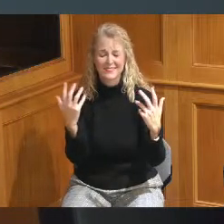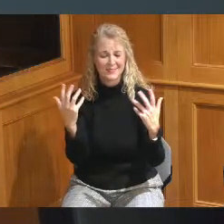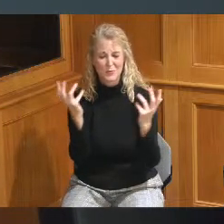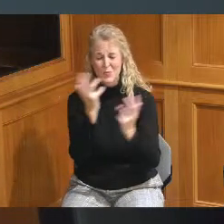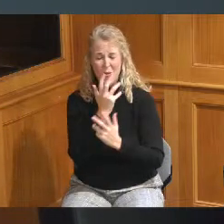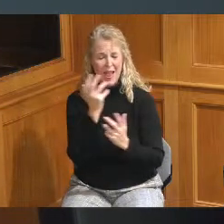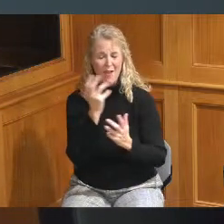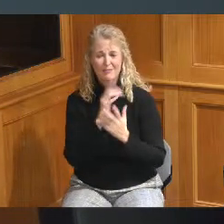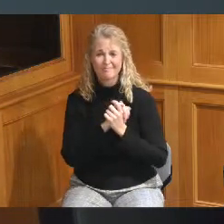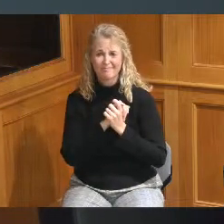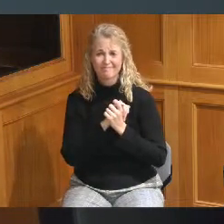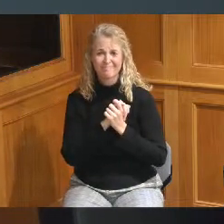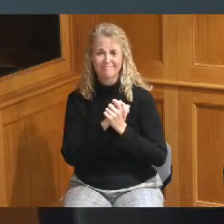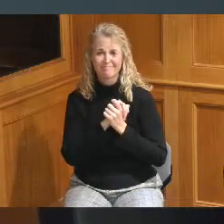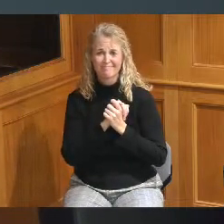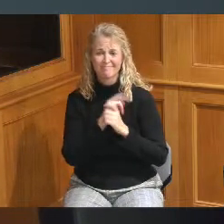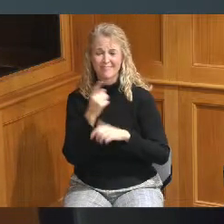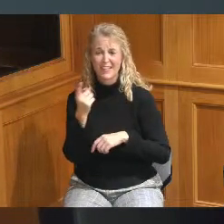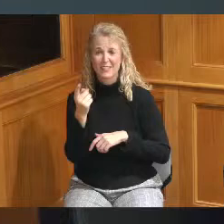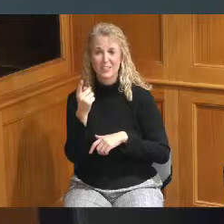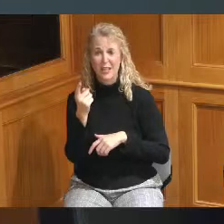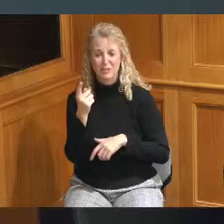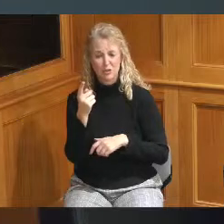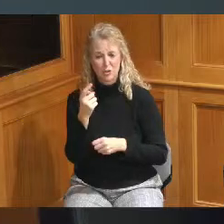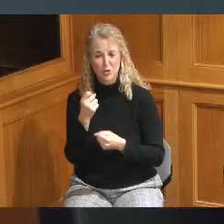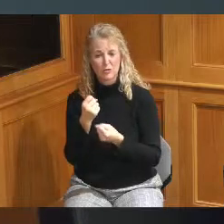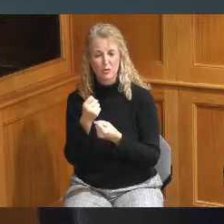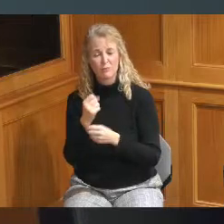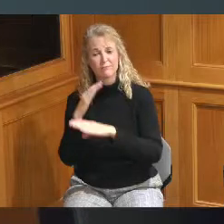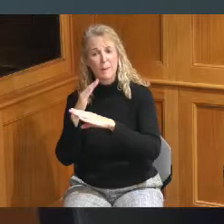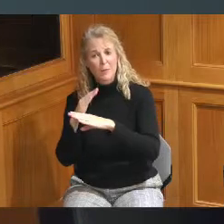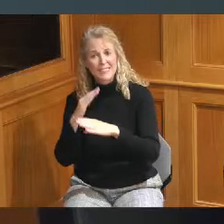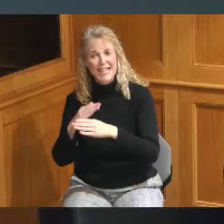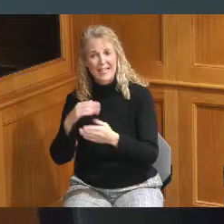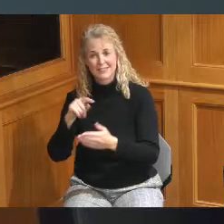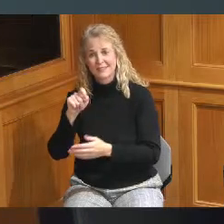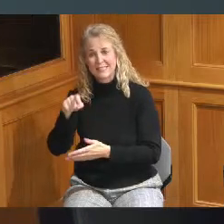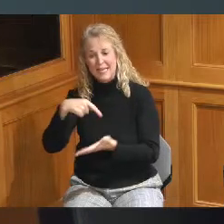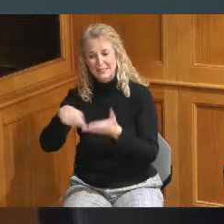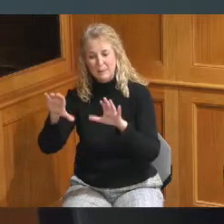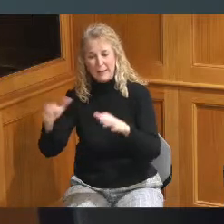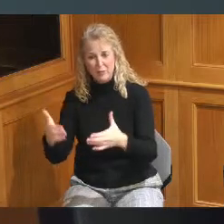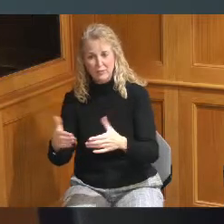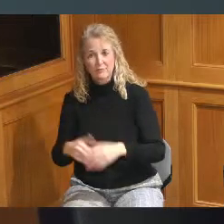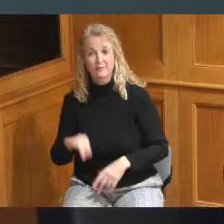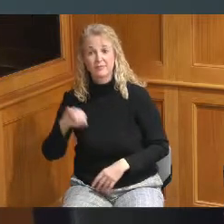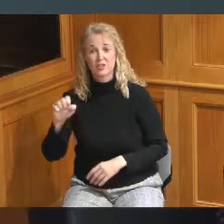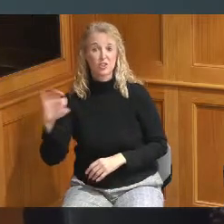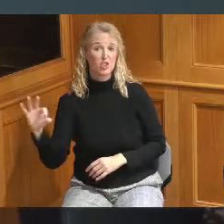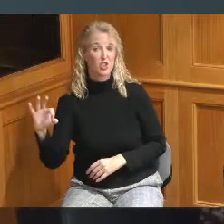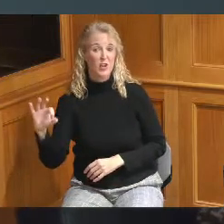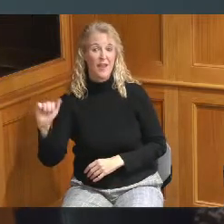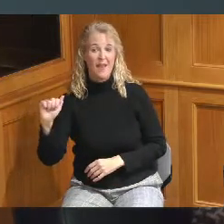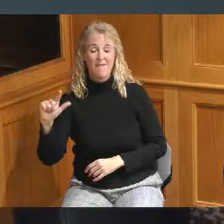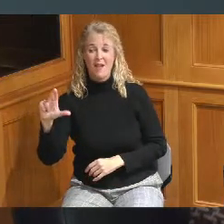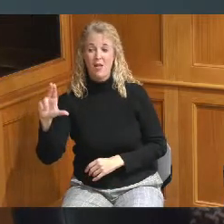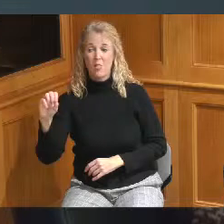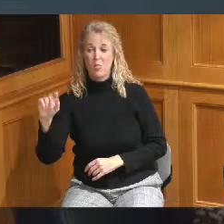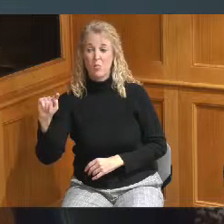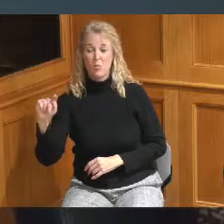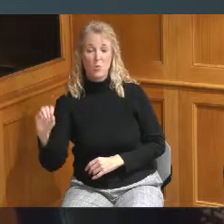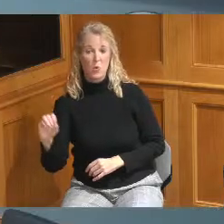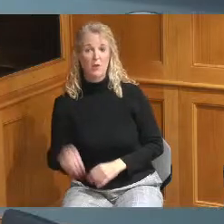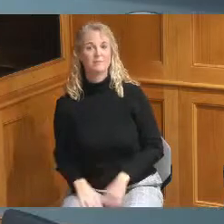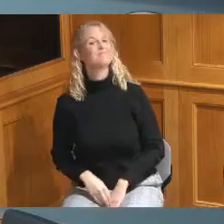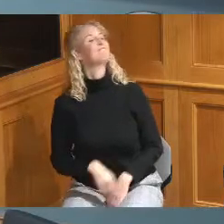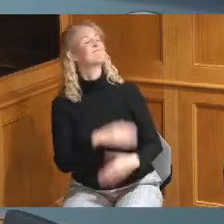and your ability to say we've got to stand up for the taxpayers first. And I really appreciate that. Mr. Aludo.